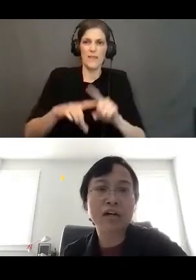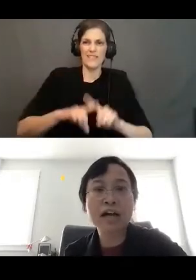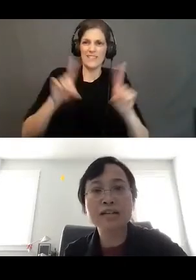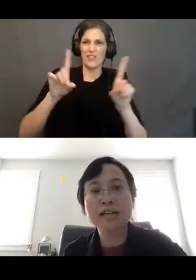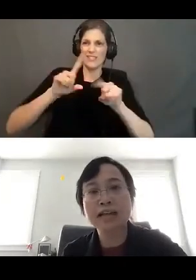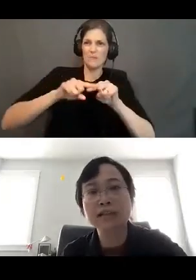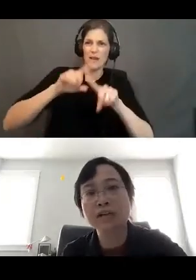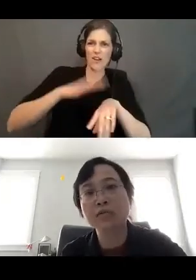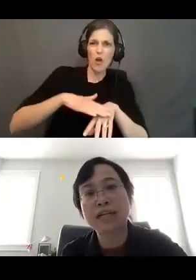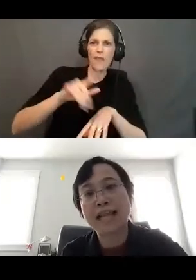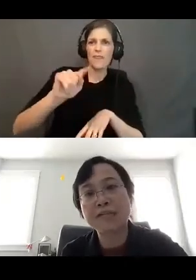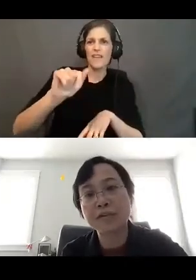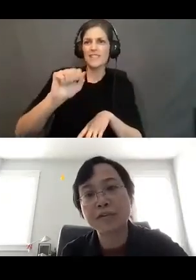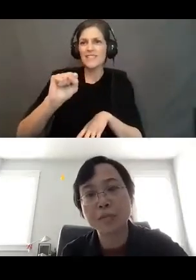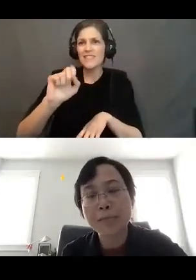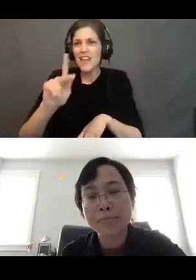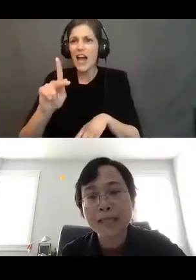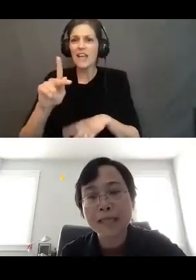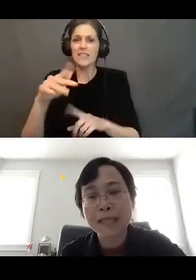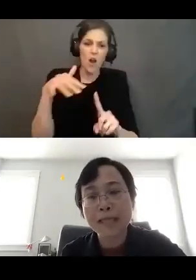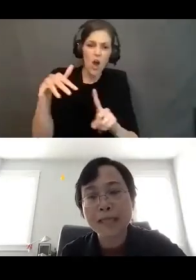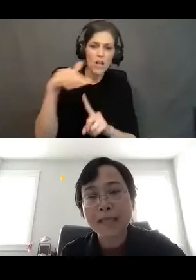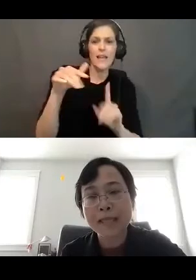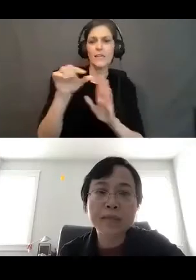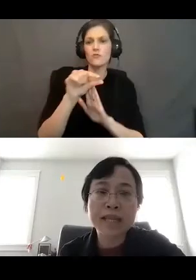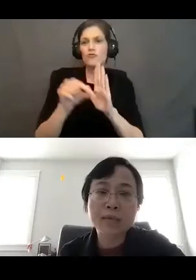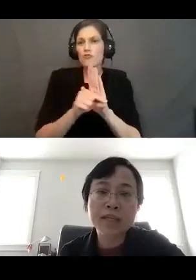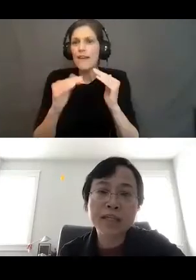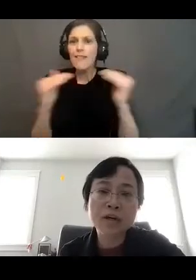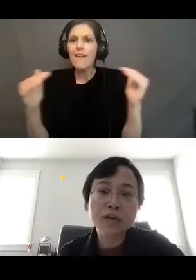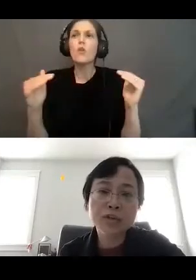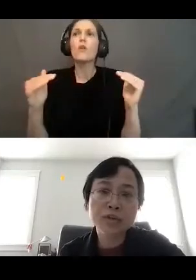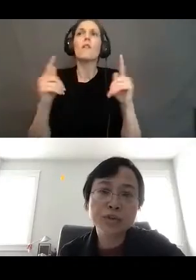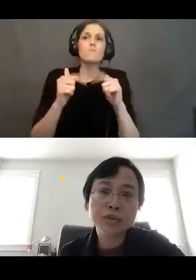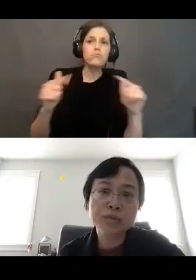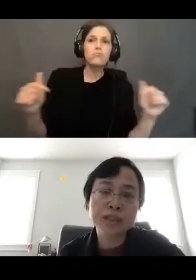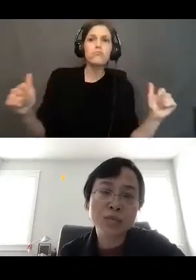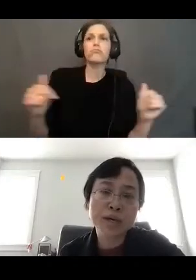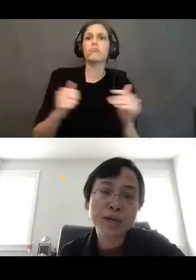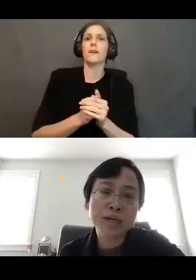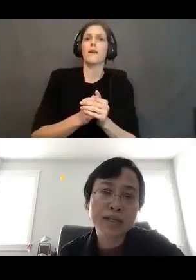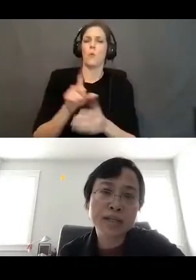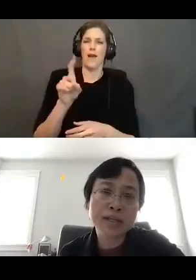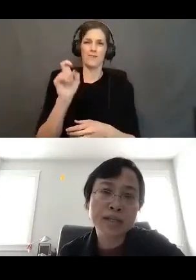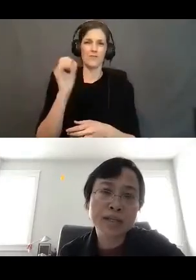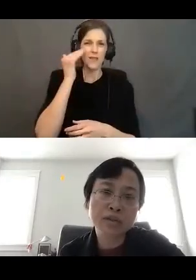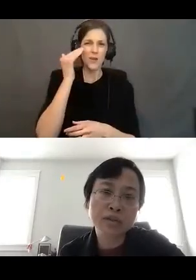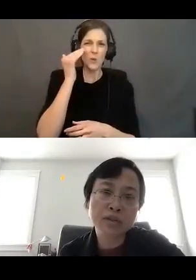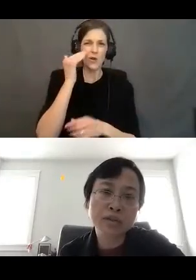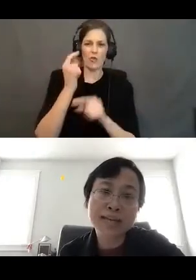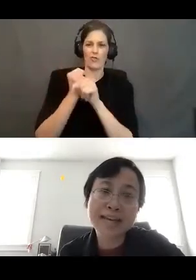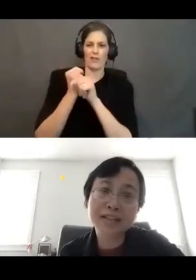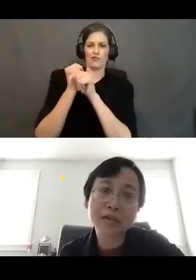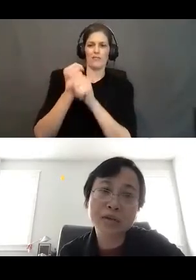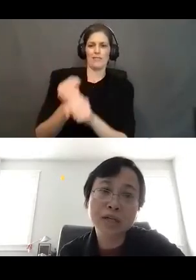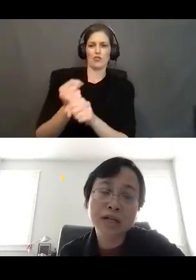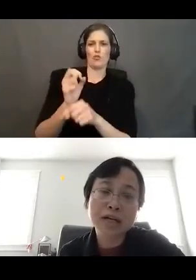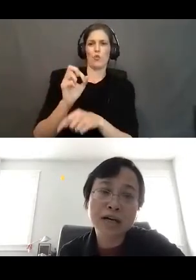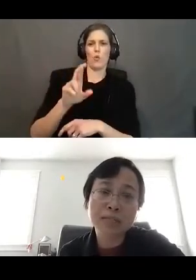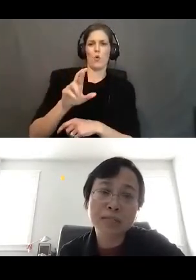or context or grade level. And then we need also to be aware that the traditional or